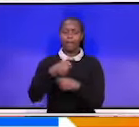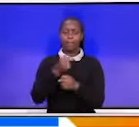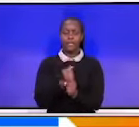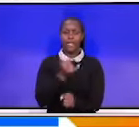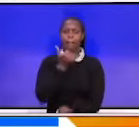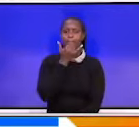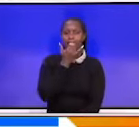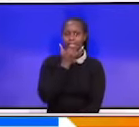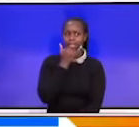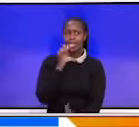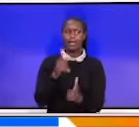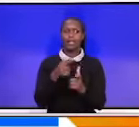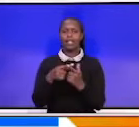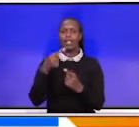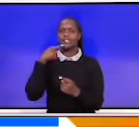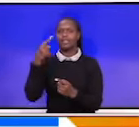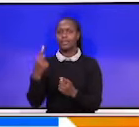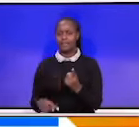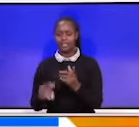if you have wronged them, they say they will greet you.